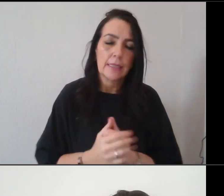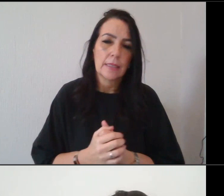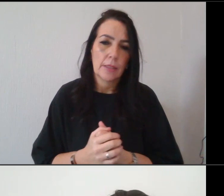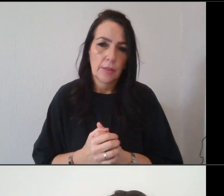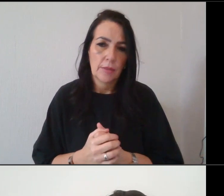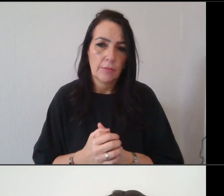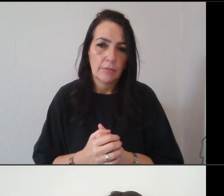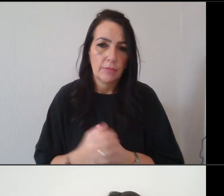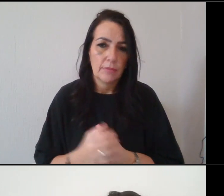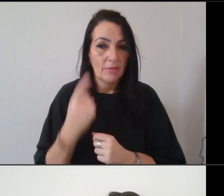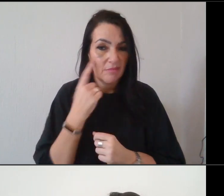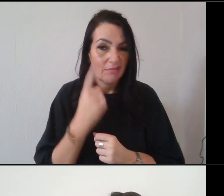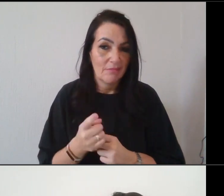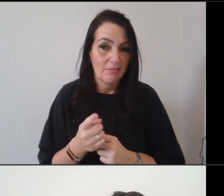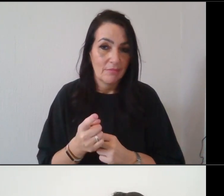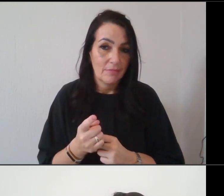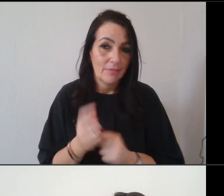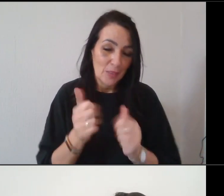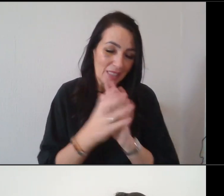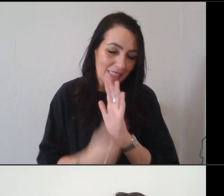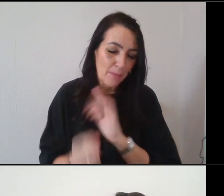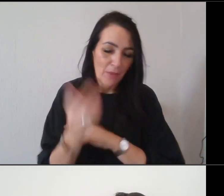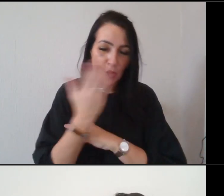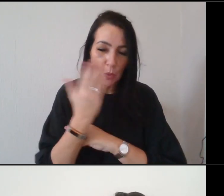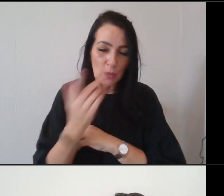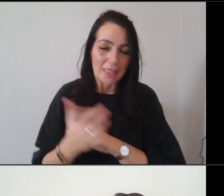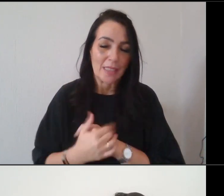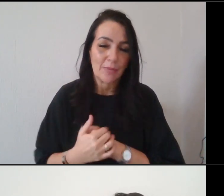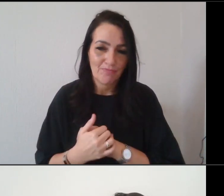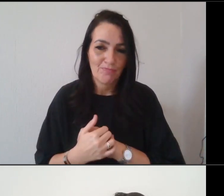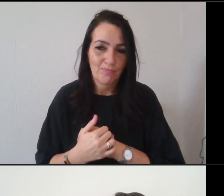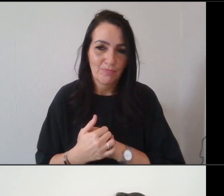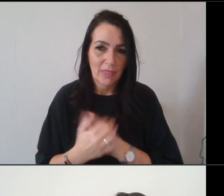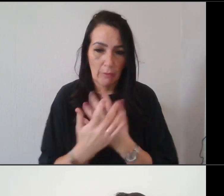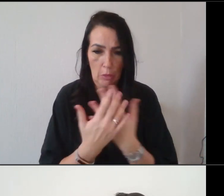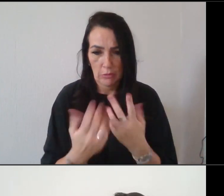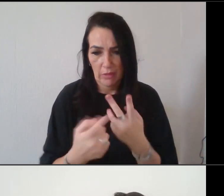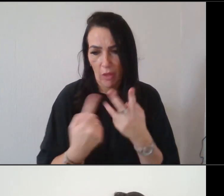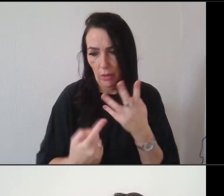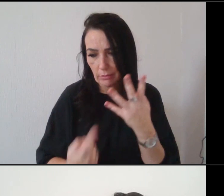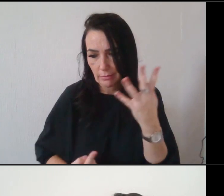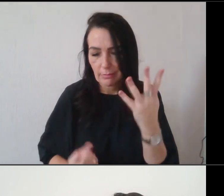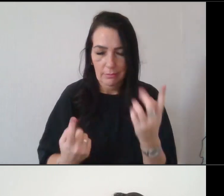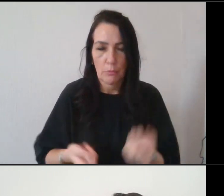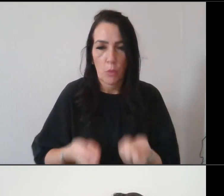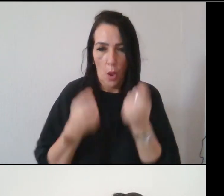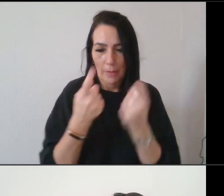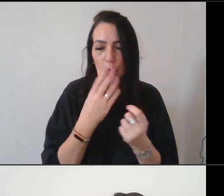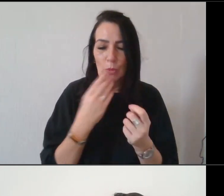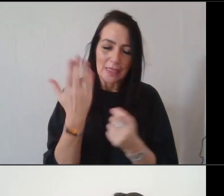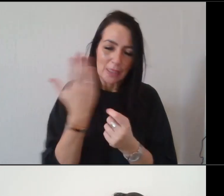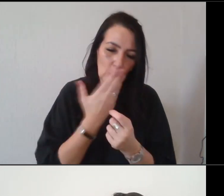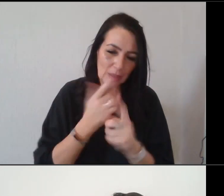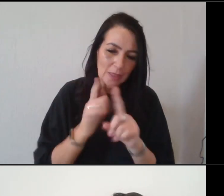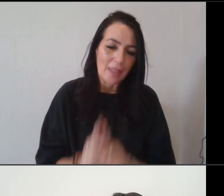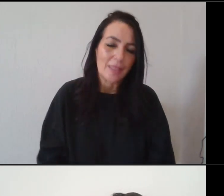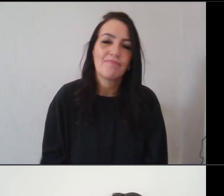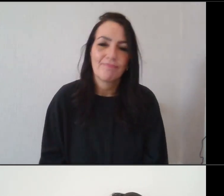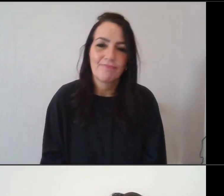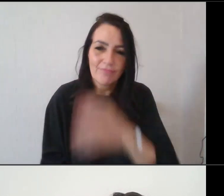think that would probably be a good example for schools, but yeah, some of the other stuff I've mentioned as well would be for most